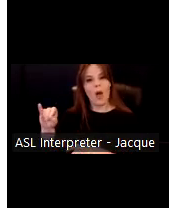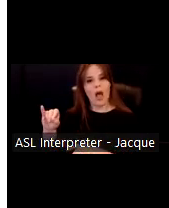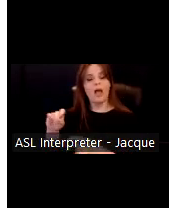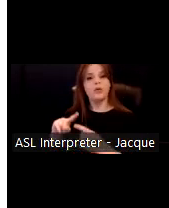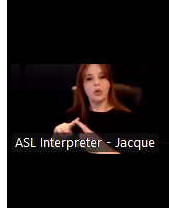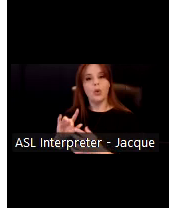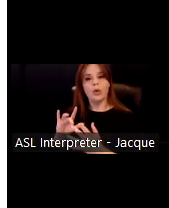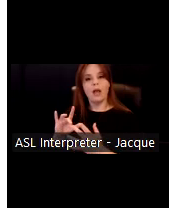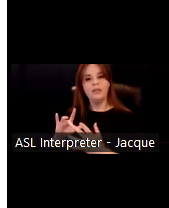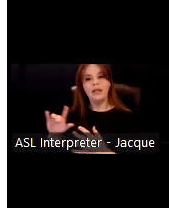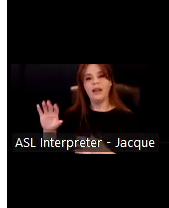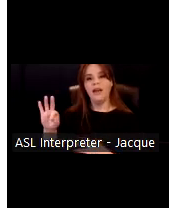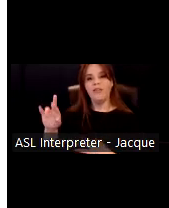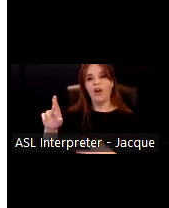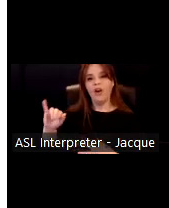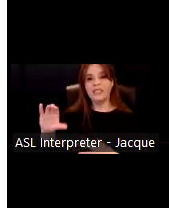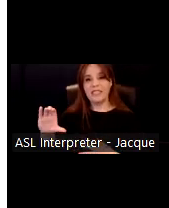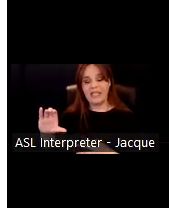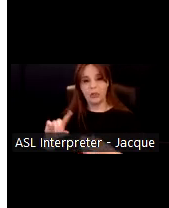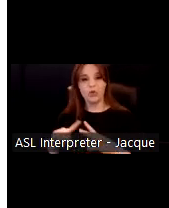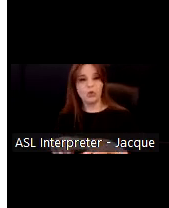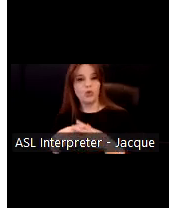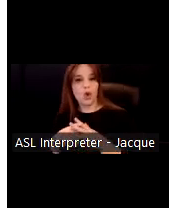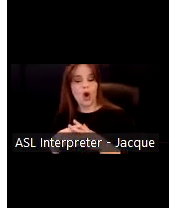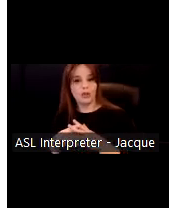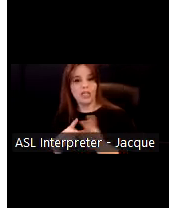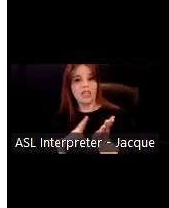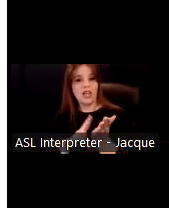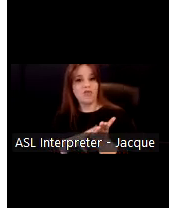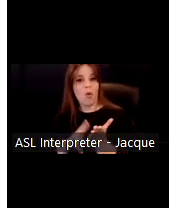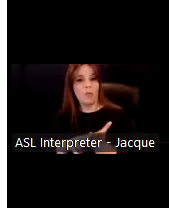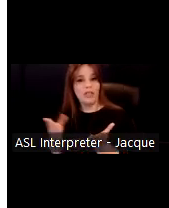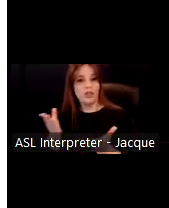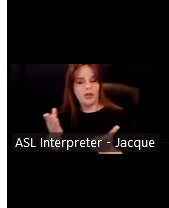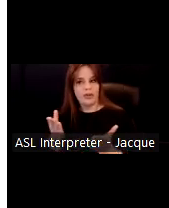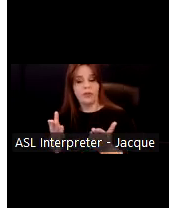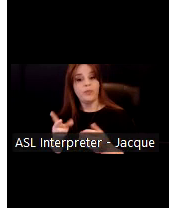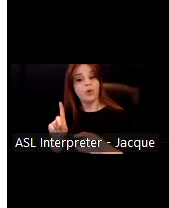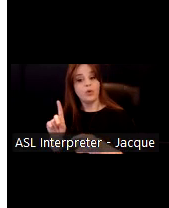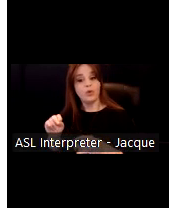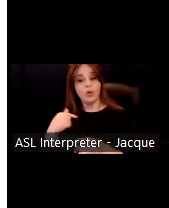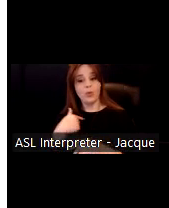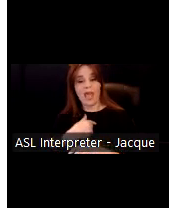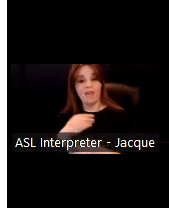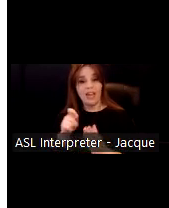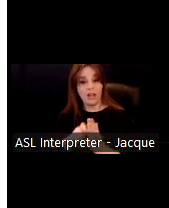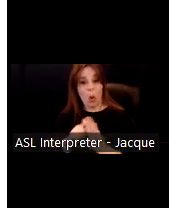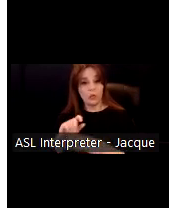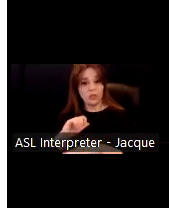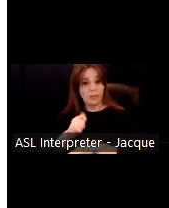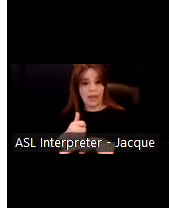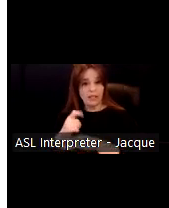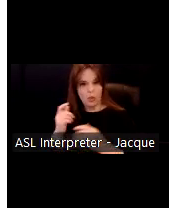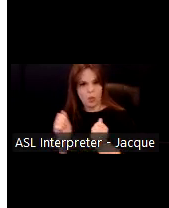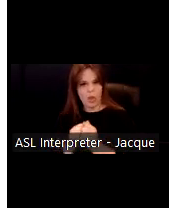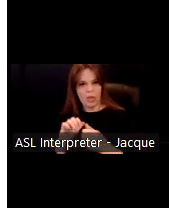contact the FRC to start the enrollment process into ESIT services. Do we have any notes in place of how we want to do that now with so